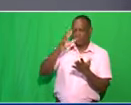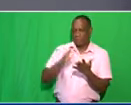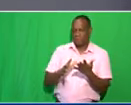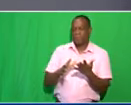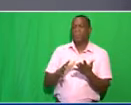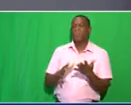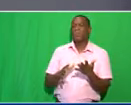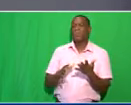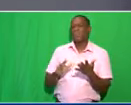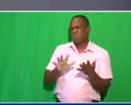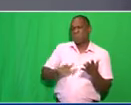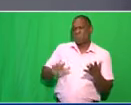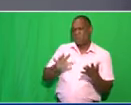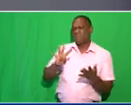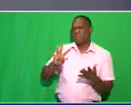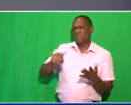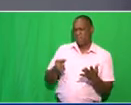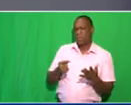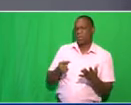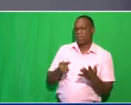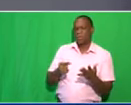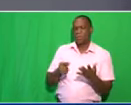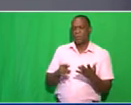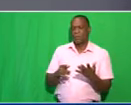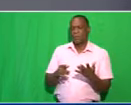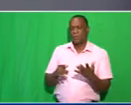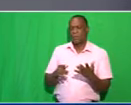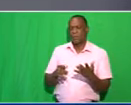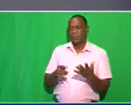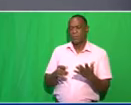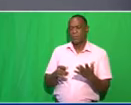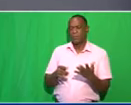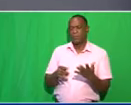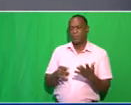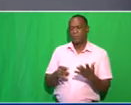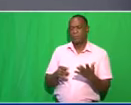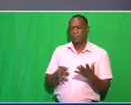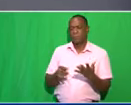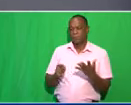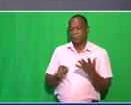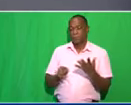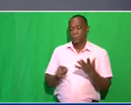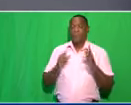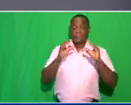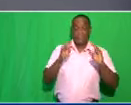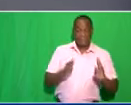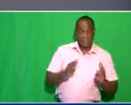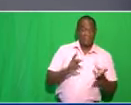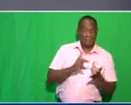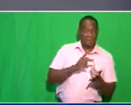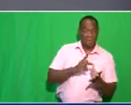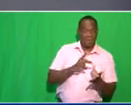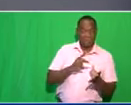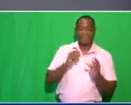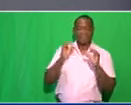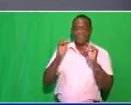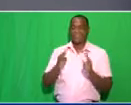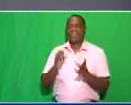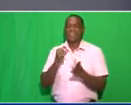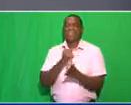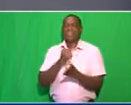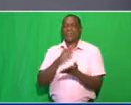approximately 4,000. And then secondary as well as primary educators would have made up